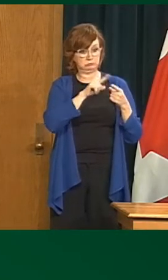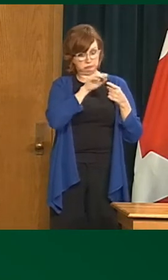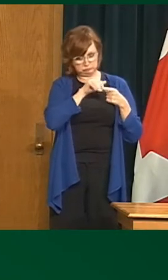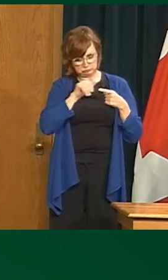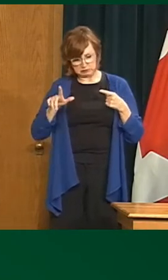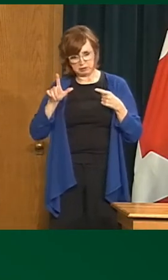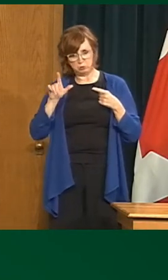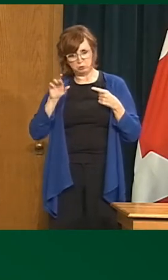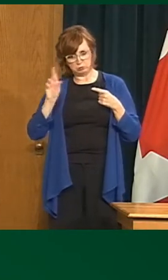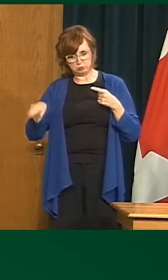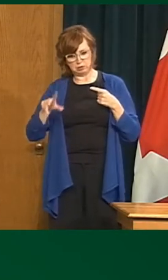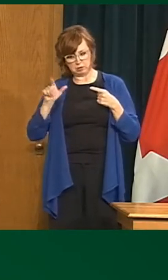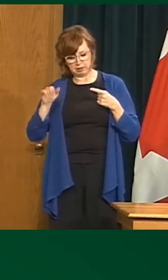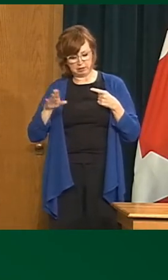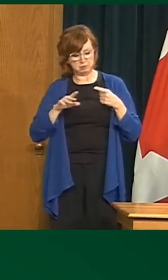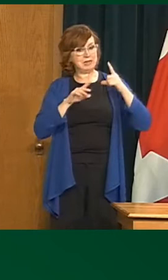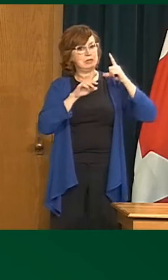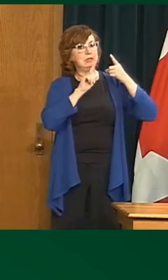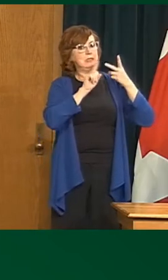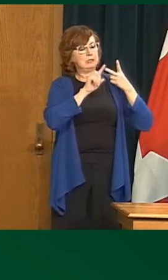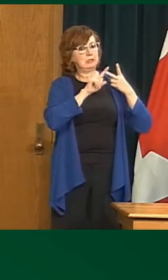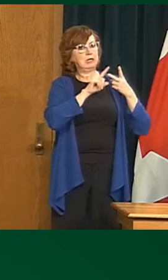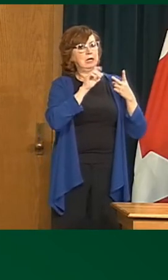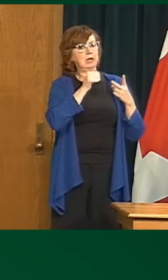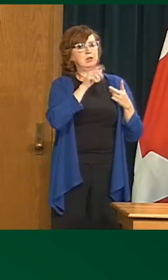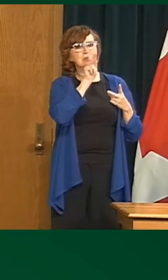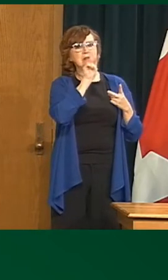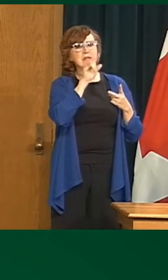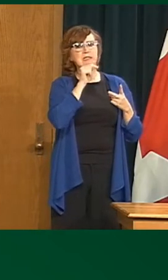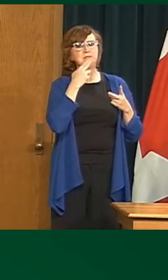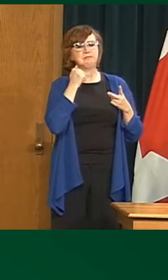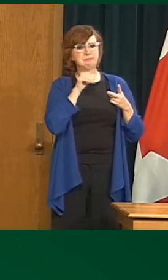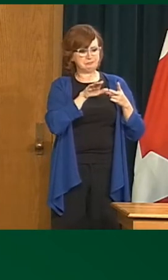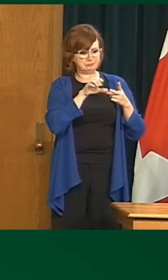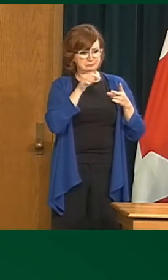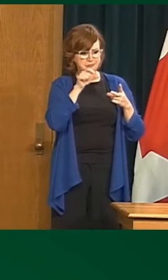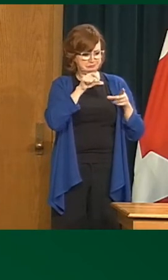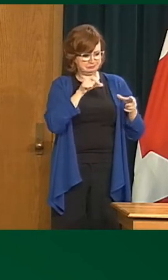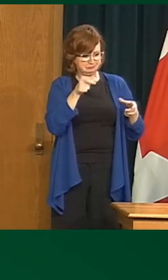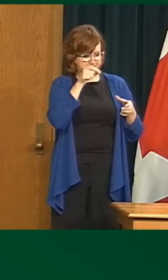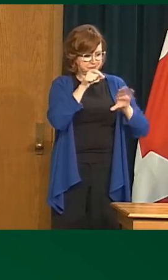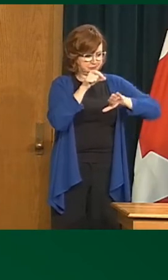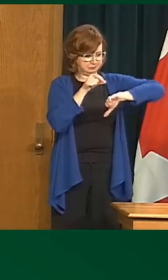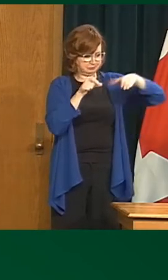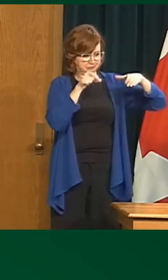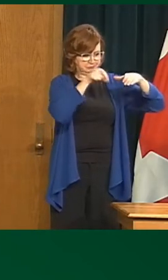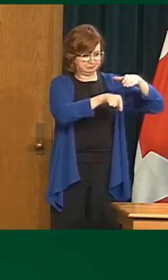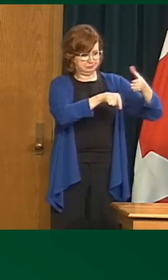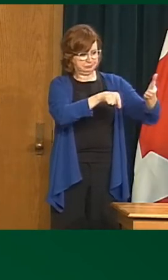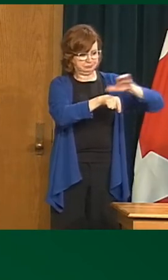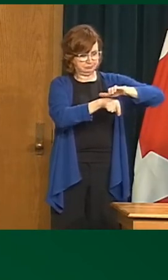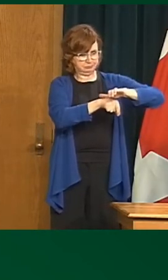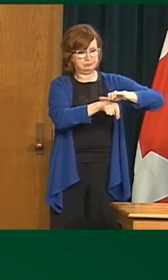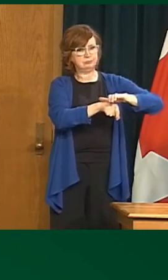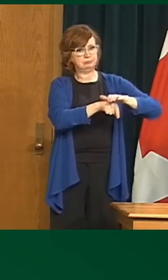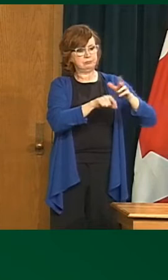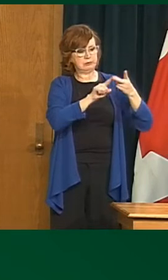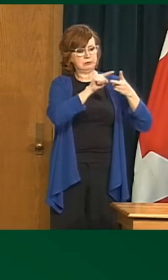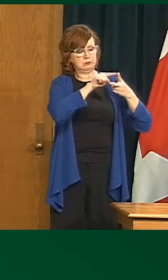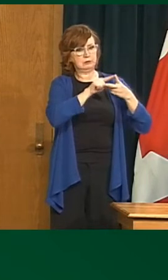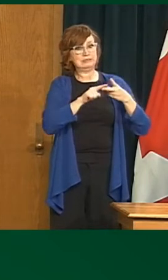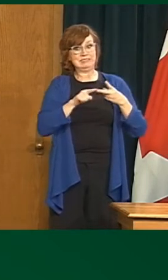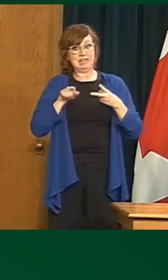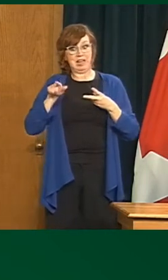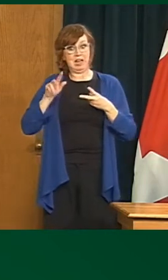It's really for a different reason that you would use the, although important and a very important tool, as we look ahead into the